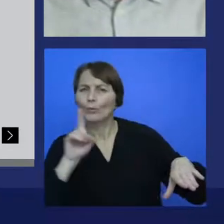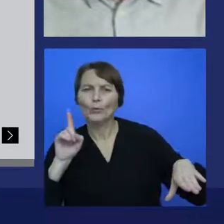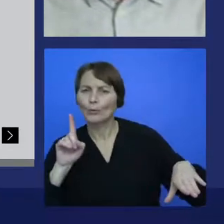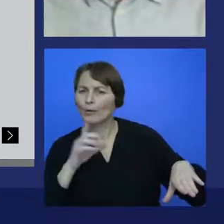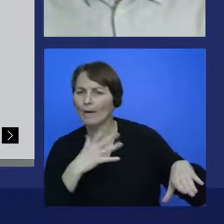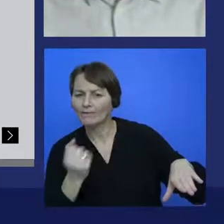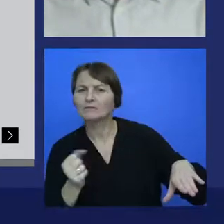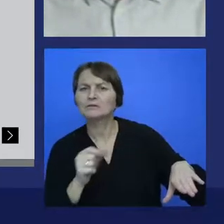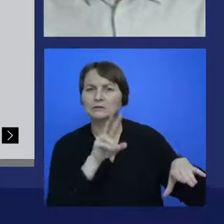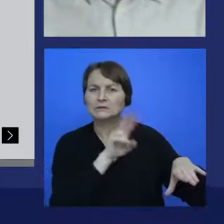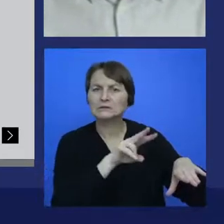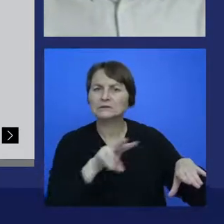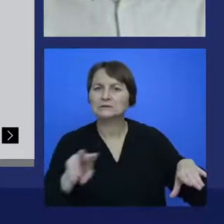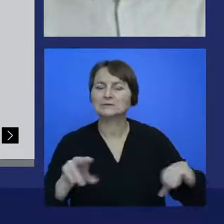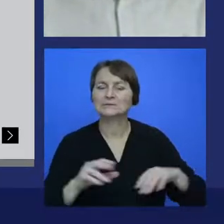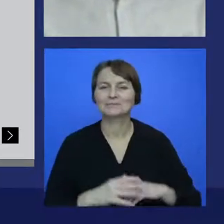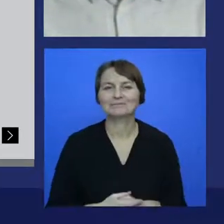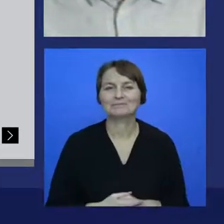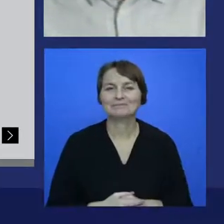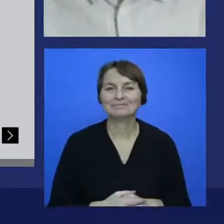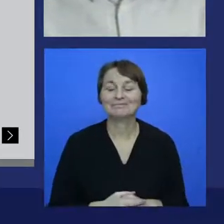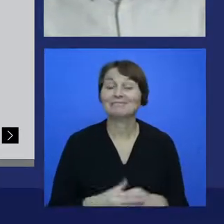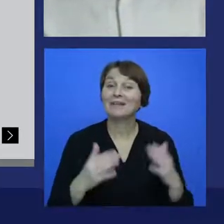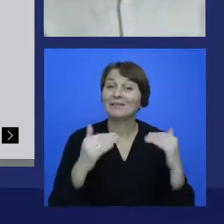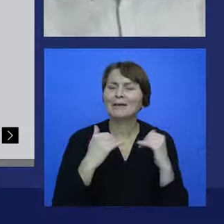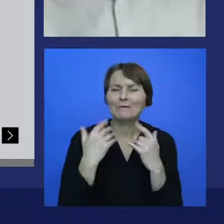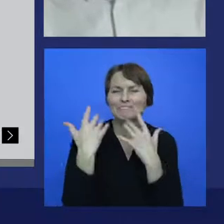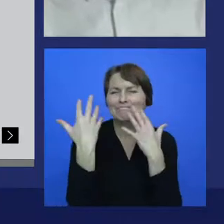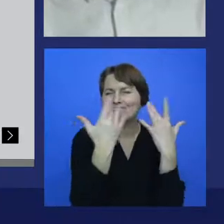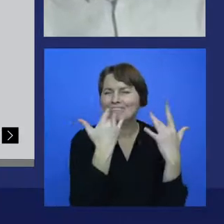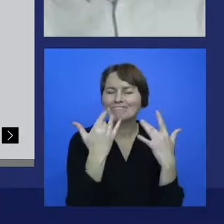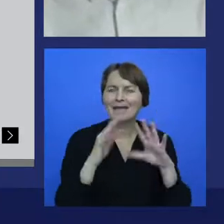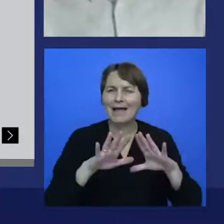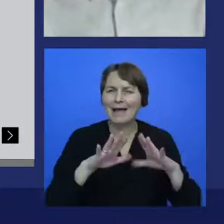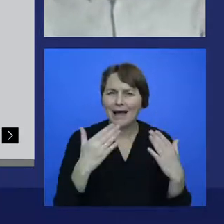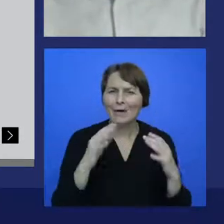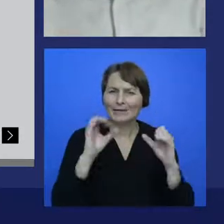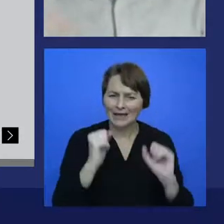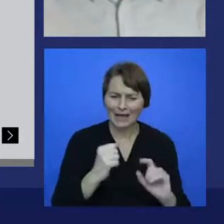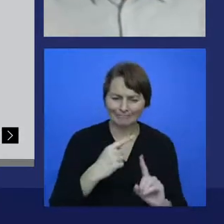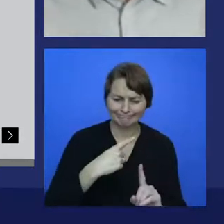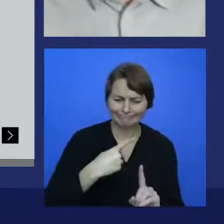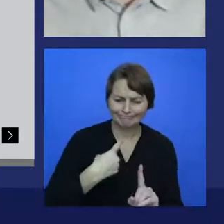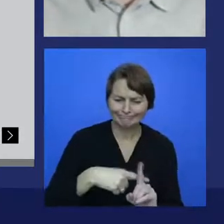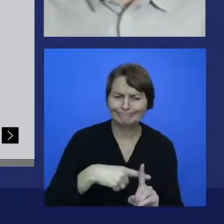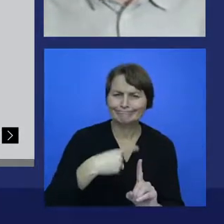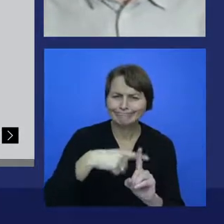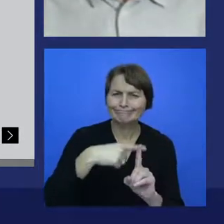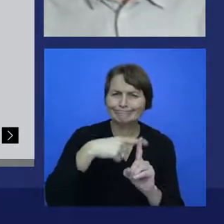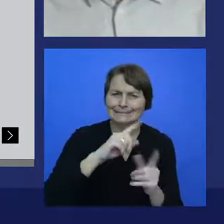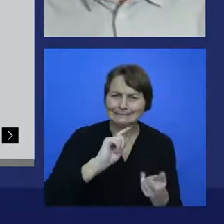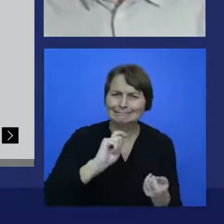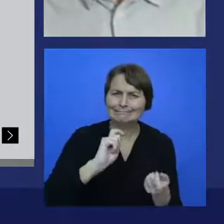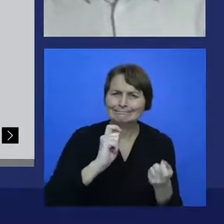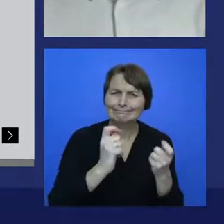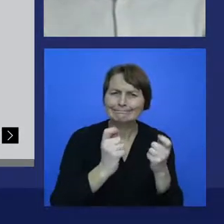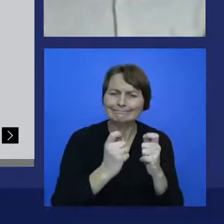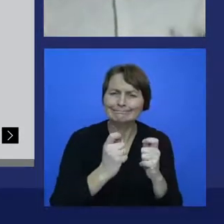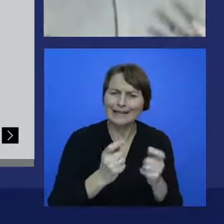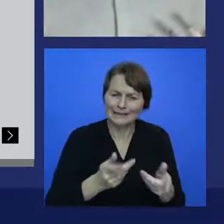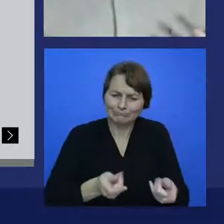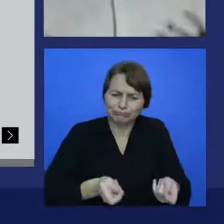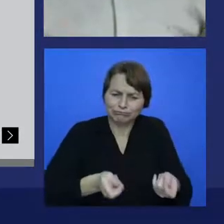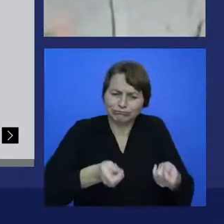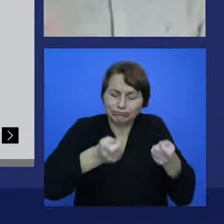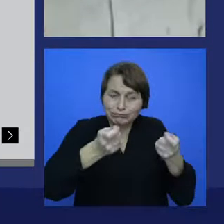But then we need to start, then we started thinking, well, how can we then actually improve this so that we can walk around the space, explore the